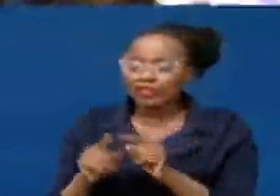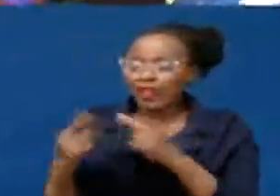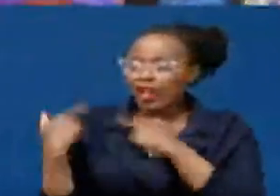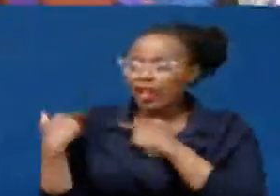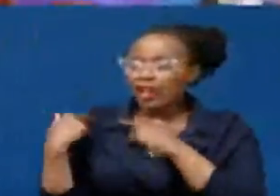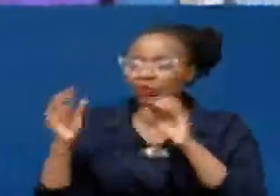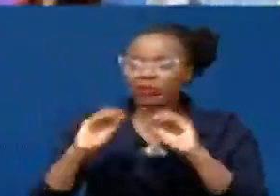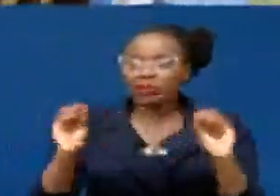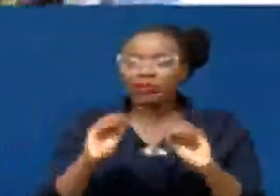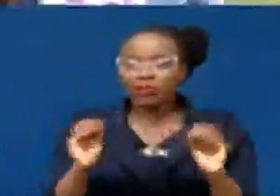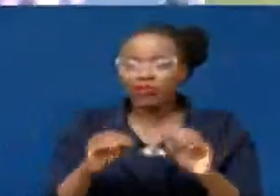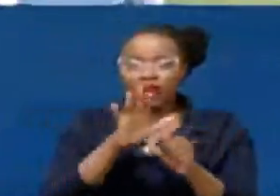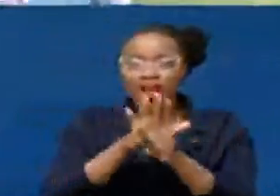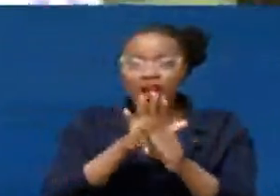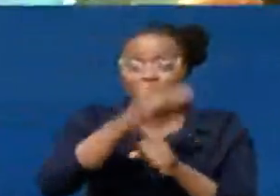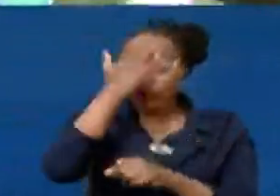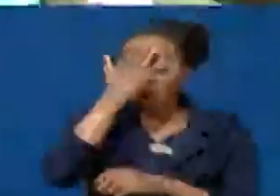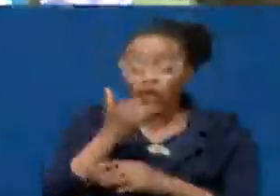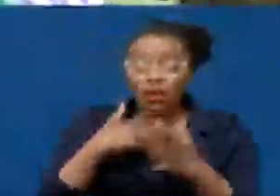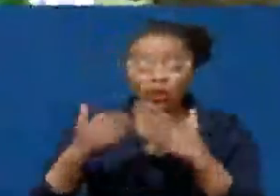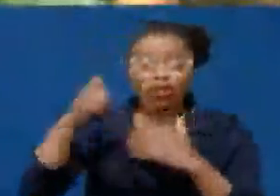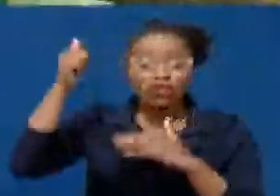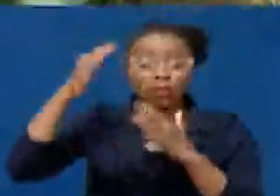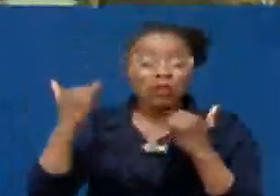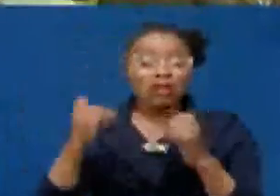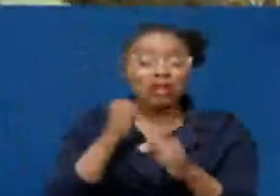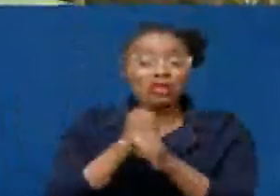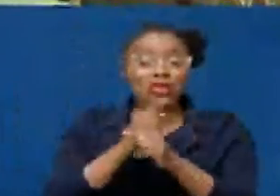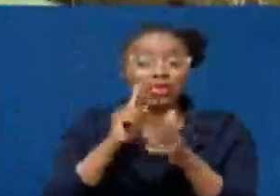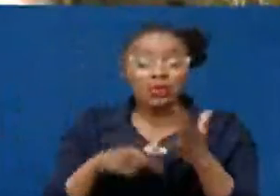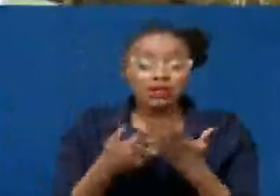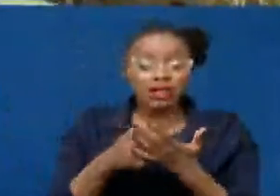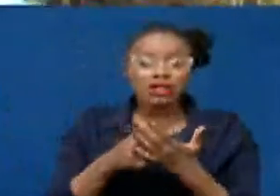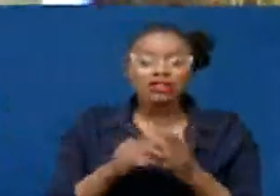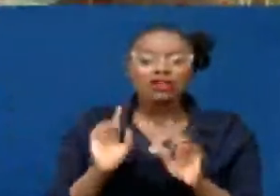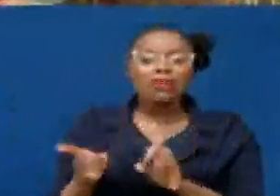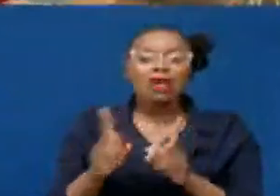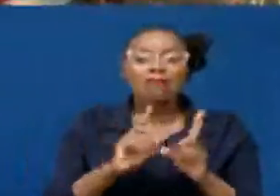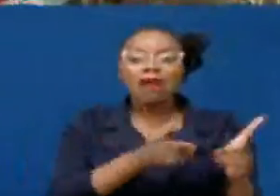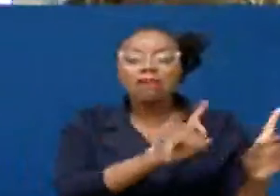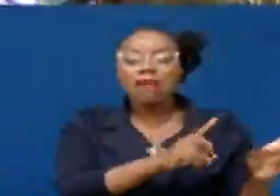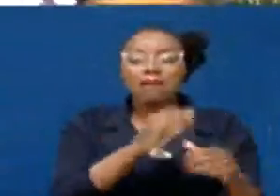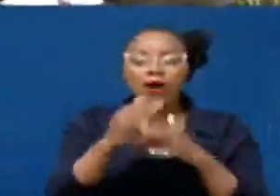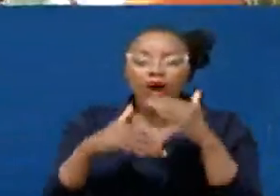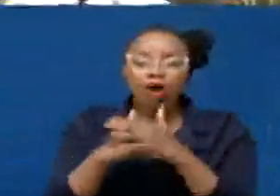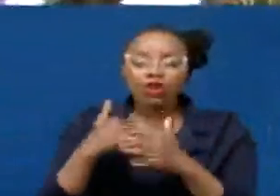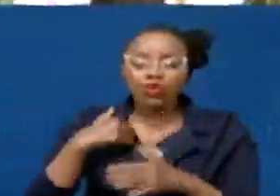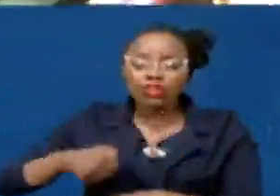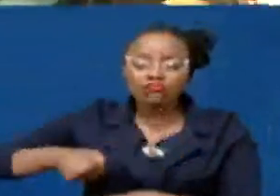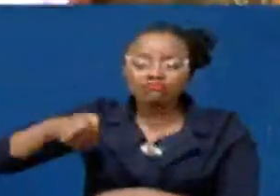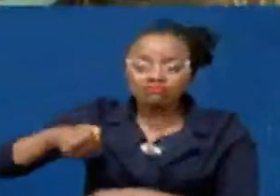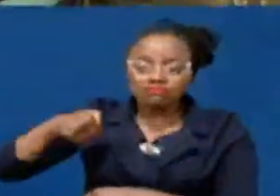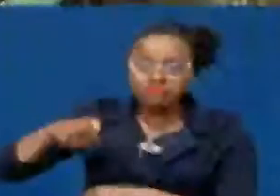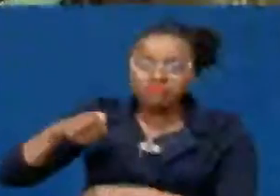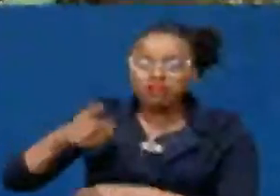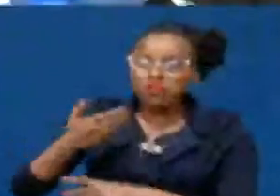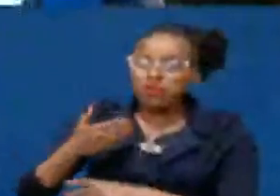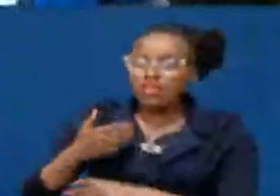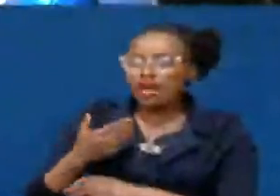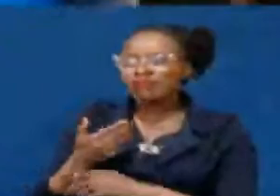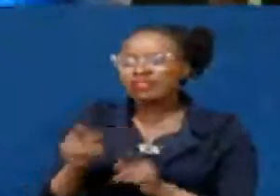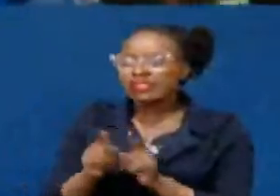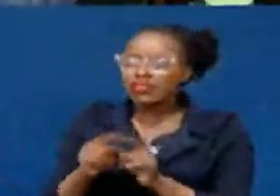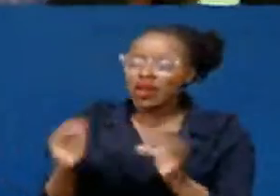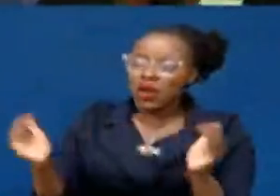unaccountable, so much so that what politicians now do is to basically walk around, each one of them with a briefcase party